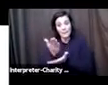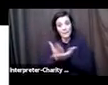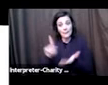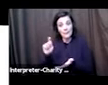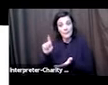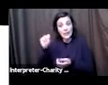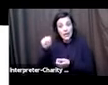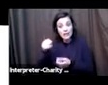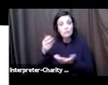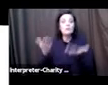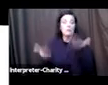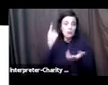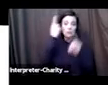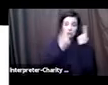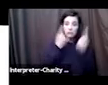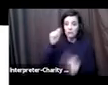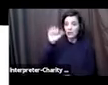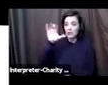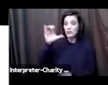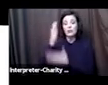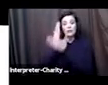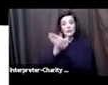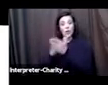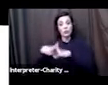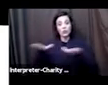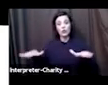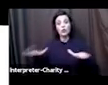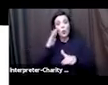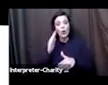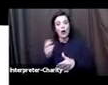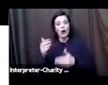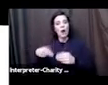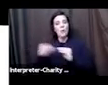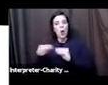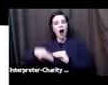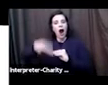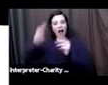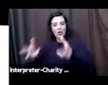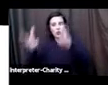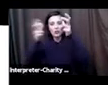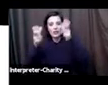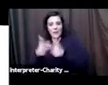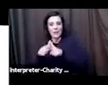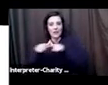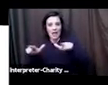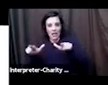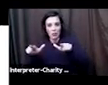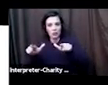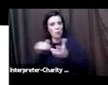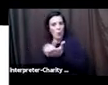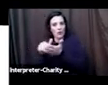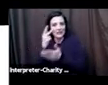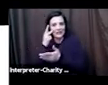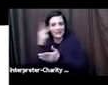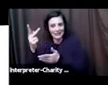example, often a lot of our children are going to demonstrate a higher receptive language skill. That's pretty typical. We see that quite often,